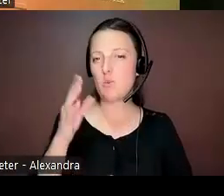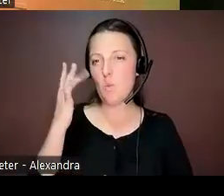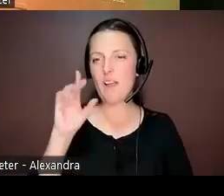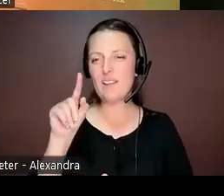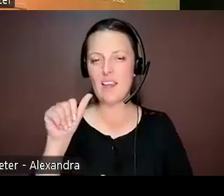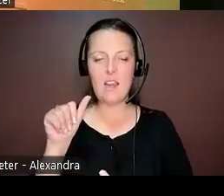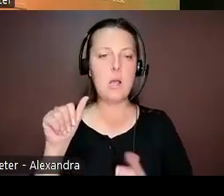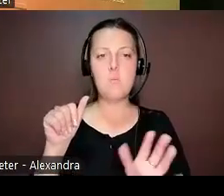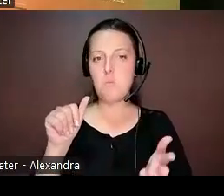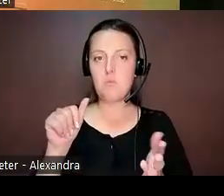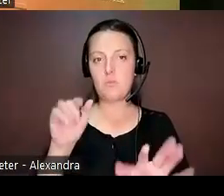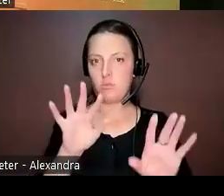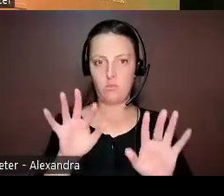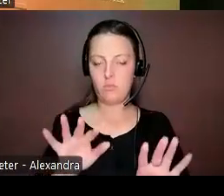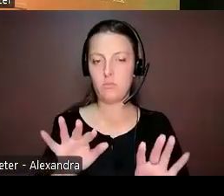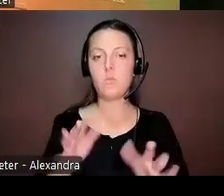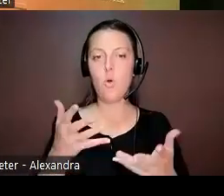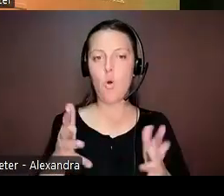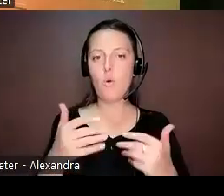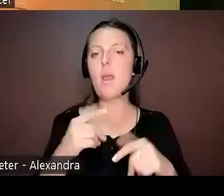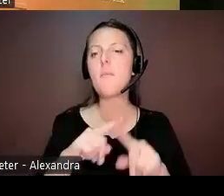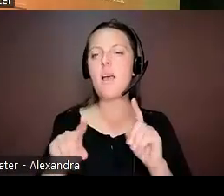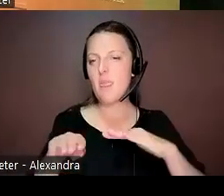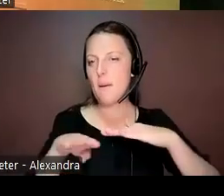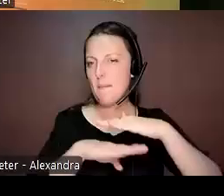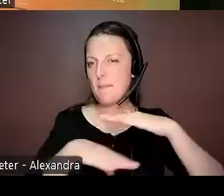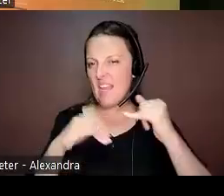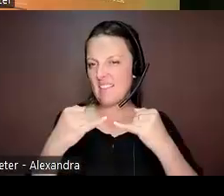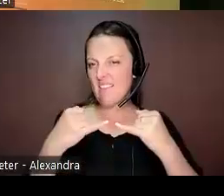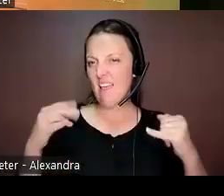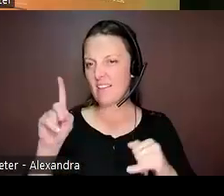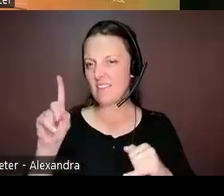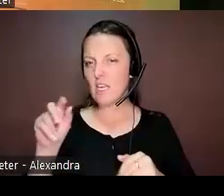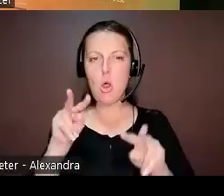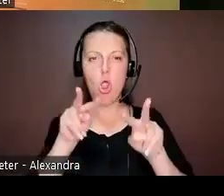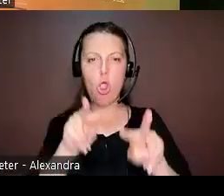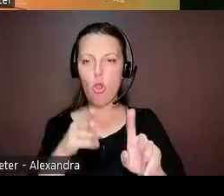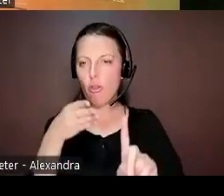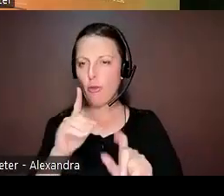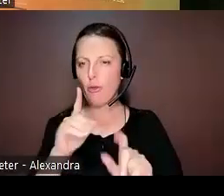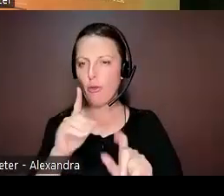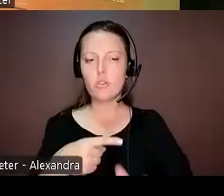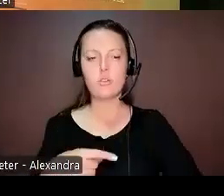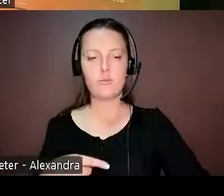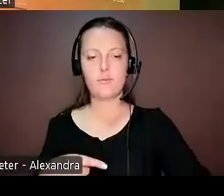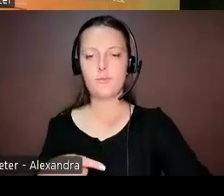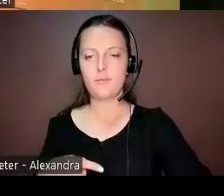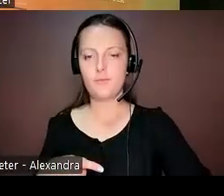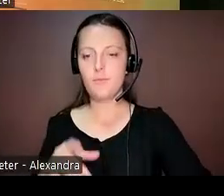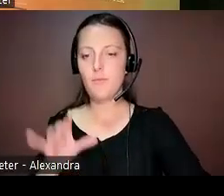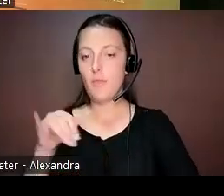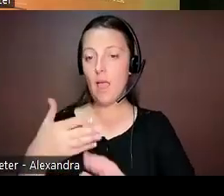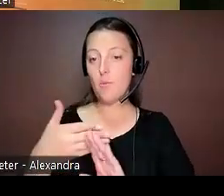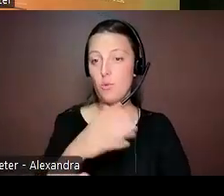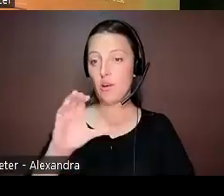data, look to see if pre-CABG depression is actually a vascular depression hypothesis. And this is a paper